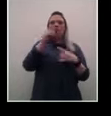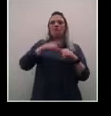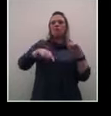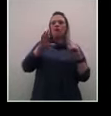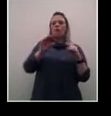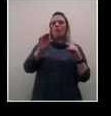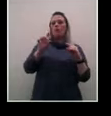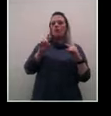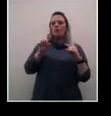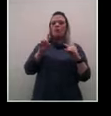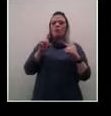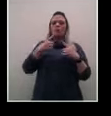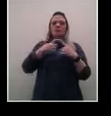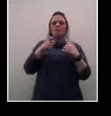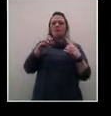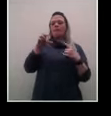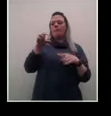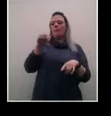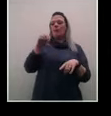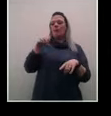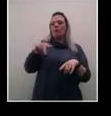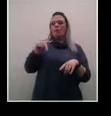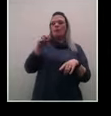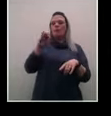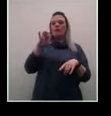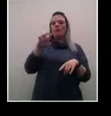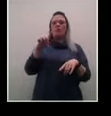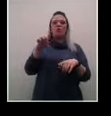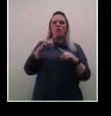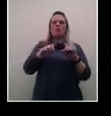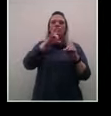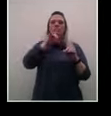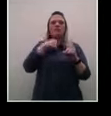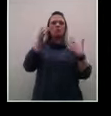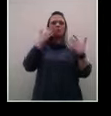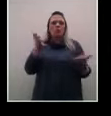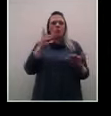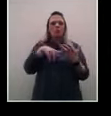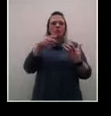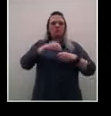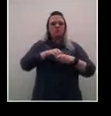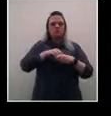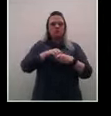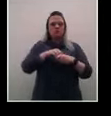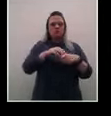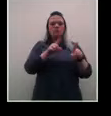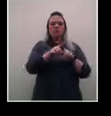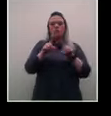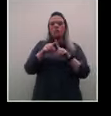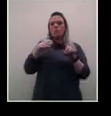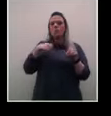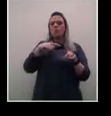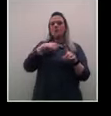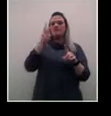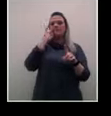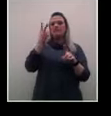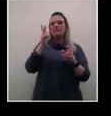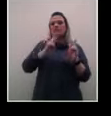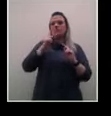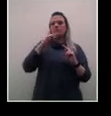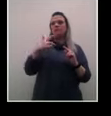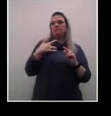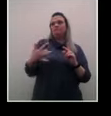from an opioid overdose. But you don't really know what it is. We're finding people that